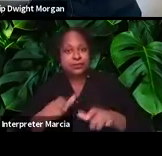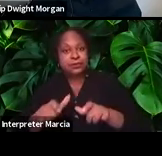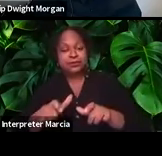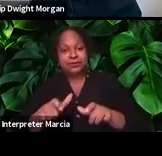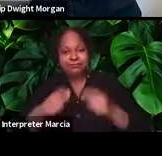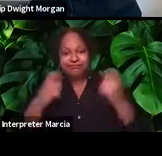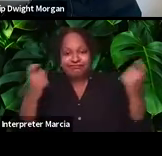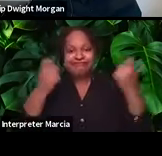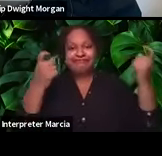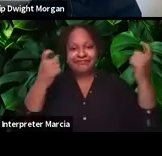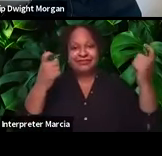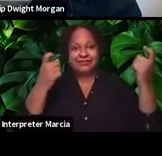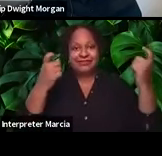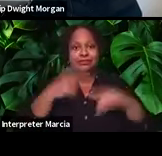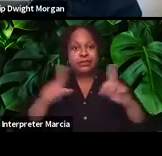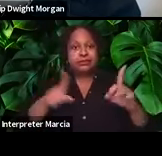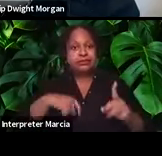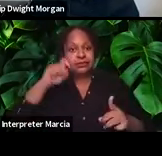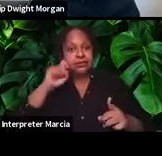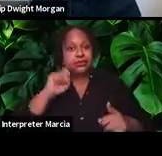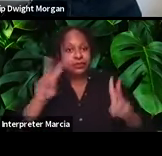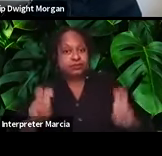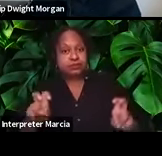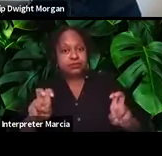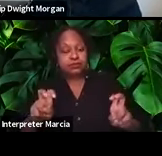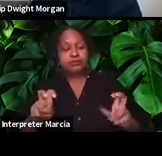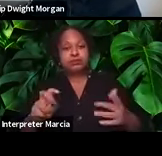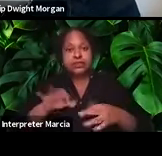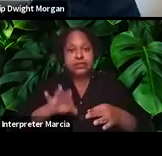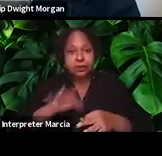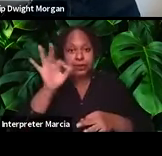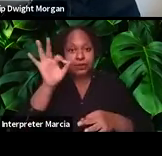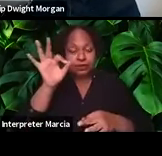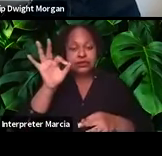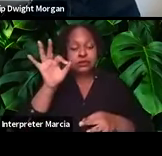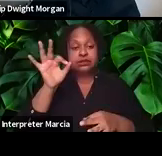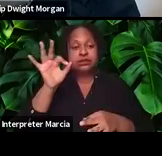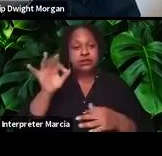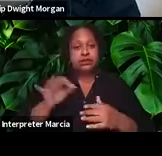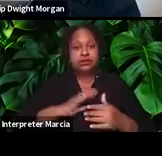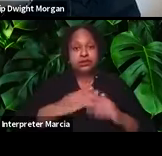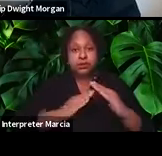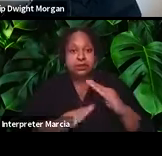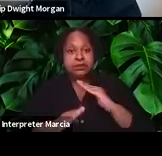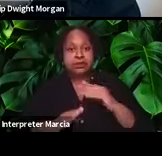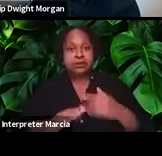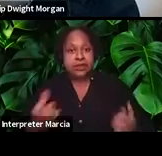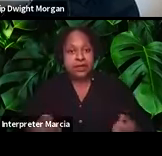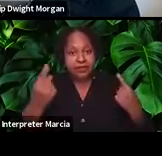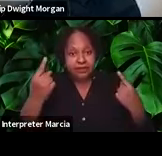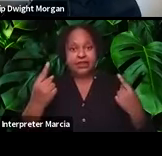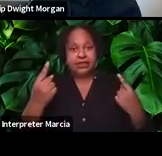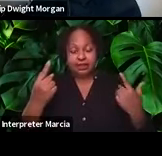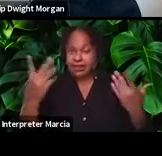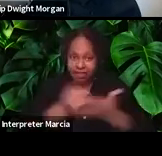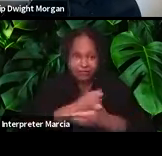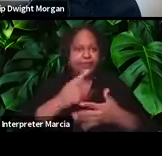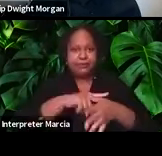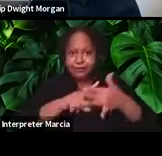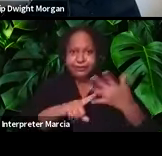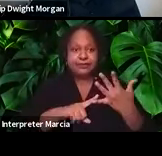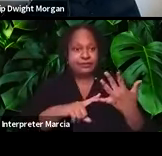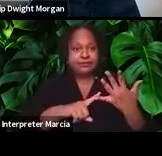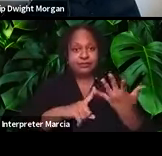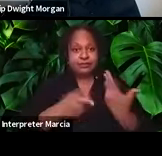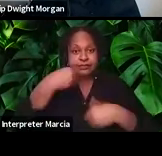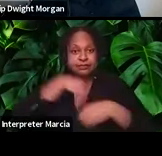the movement in our sexuality, and in our spirit, in our humility, in our empathy, all the things. There is